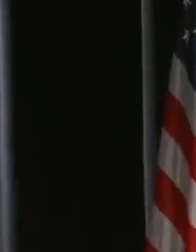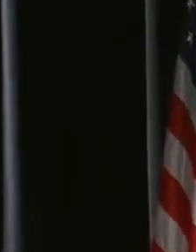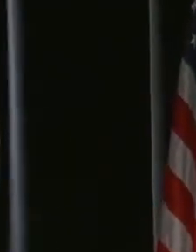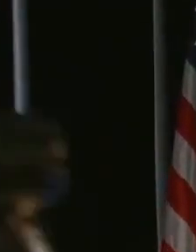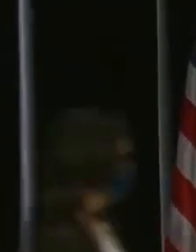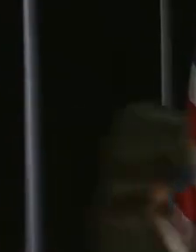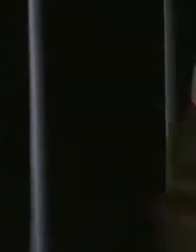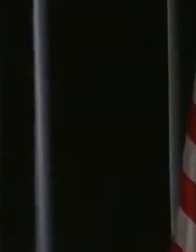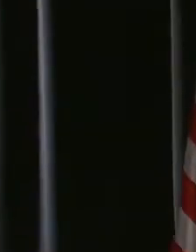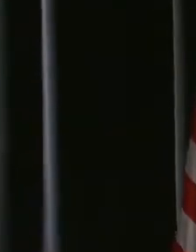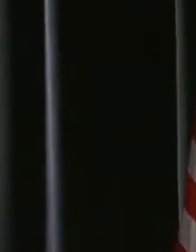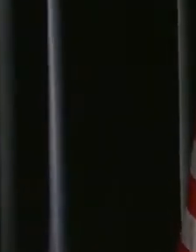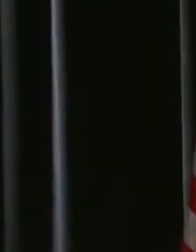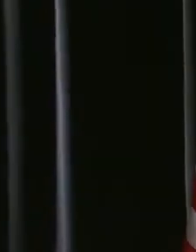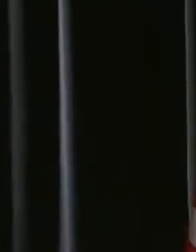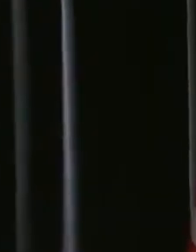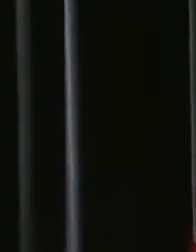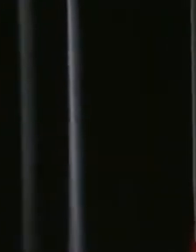Thank you.